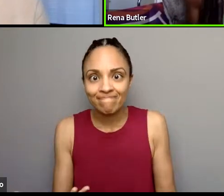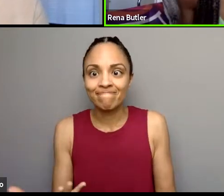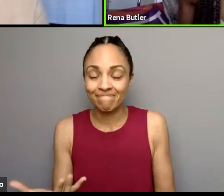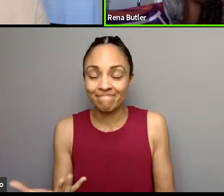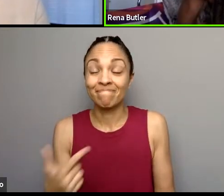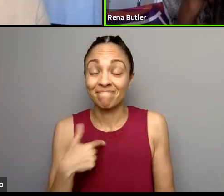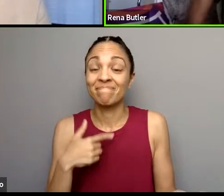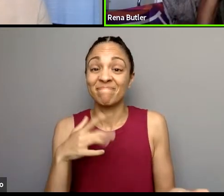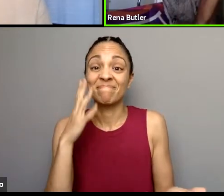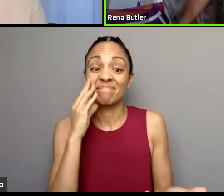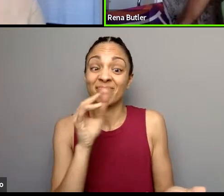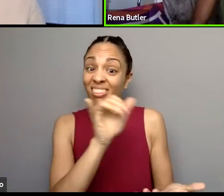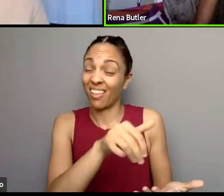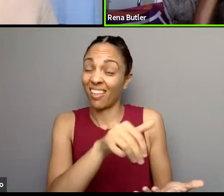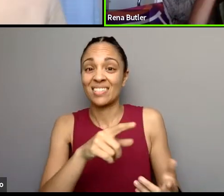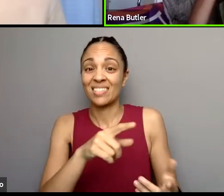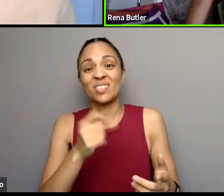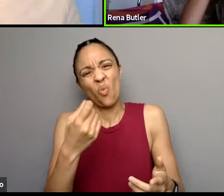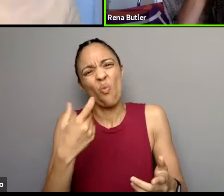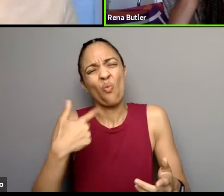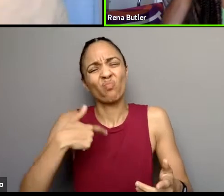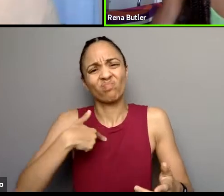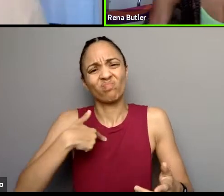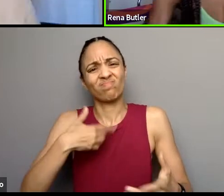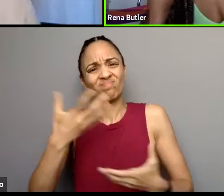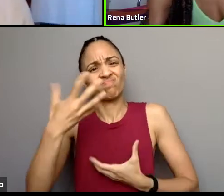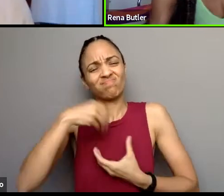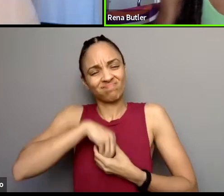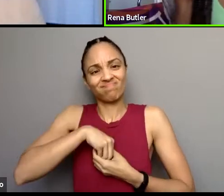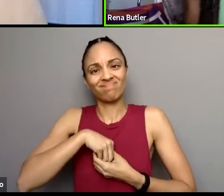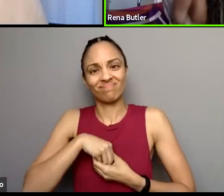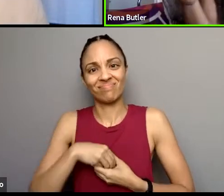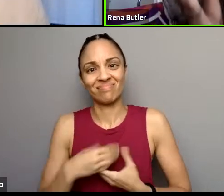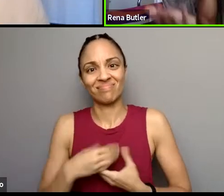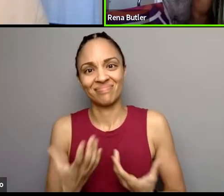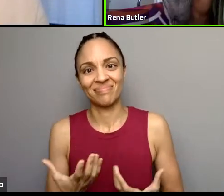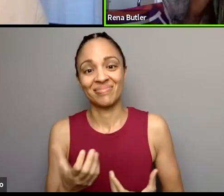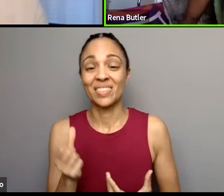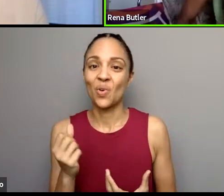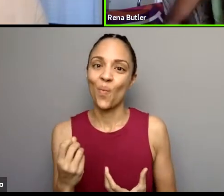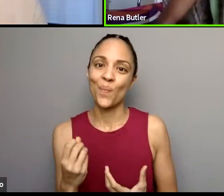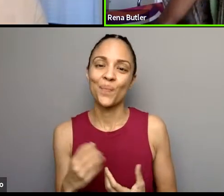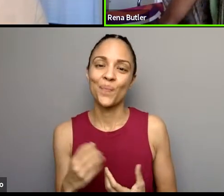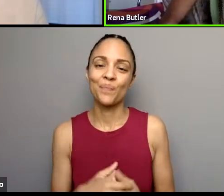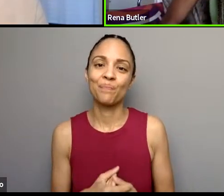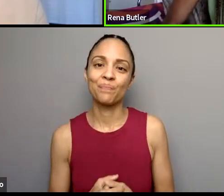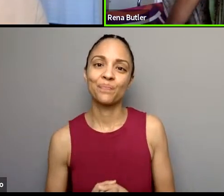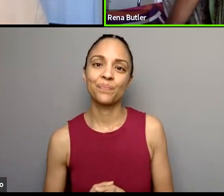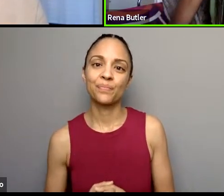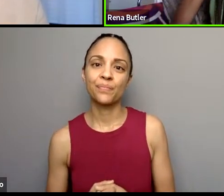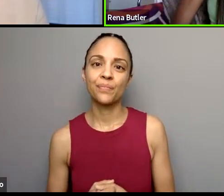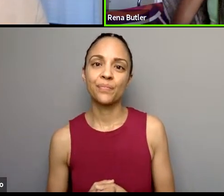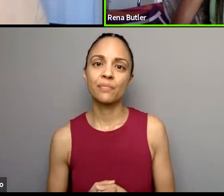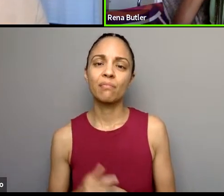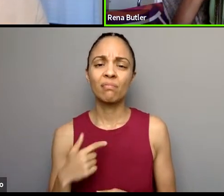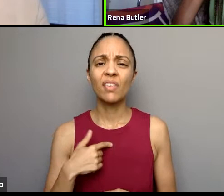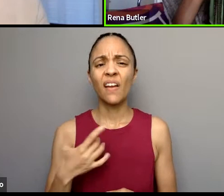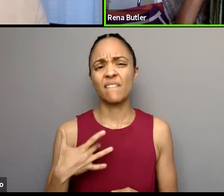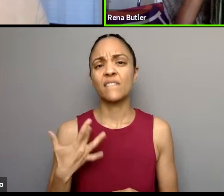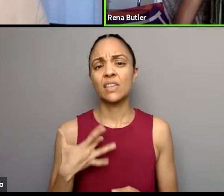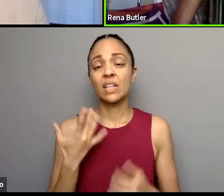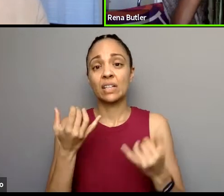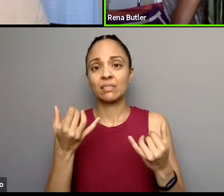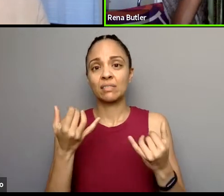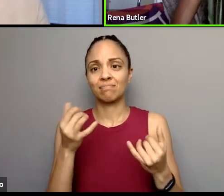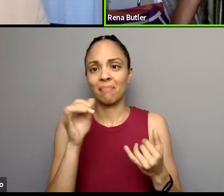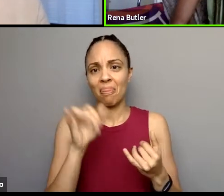Fisher Harrell as artistic director. That is incredible. So, you know, I think they're going to do really well with her.